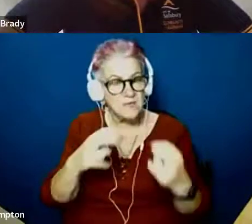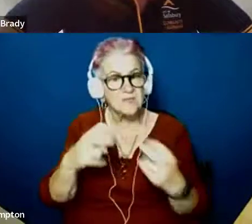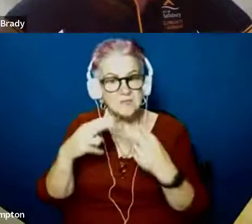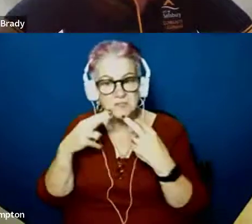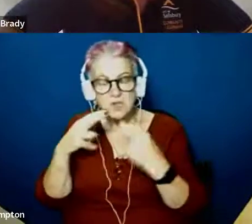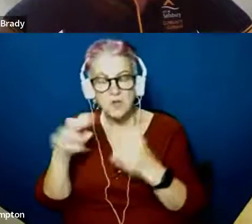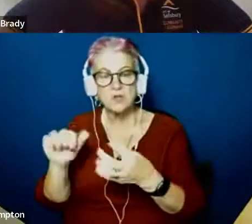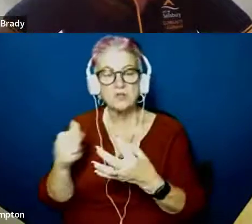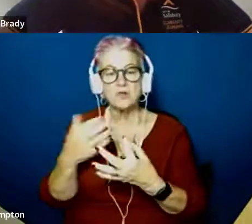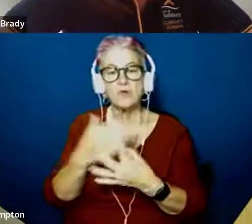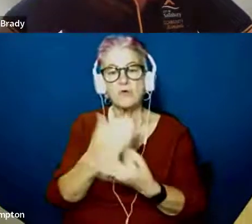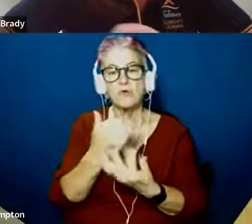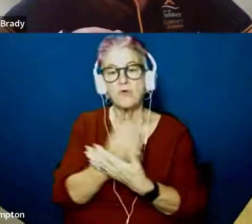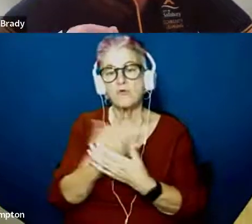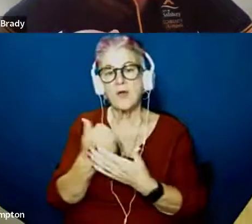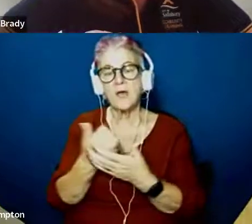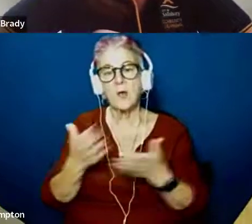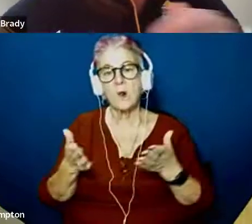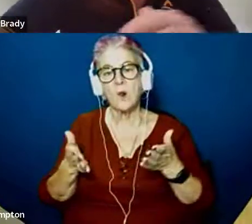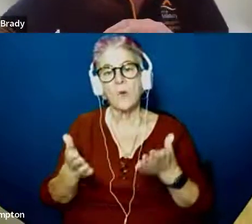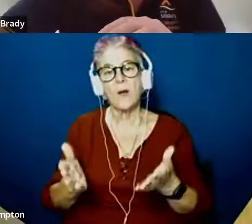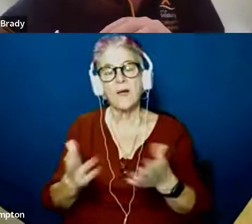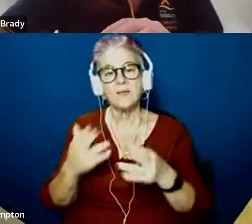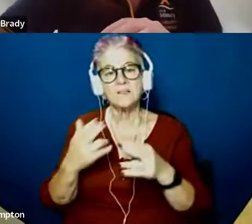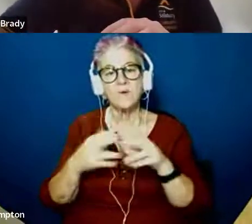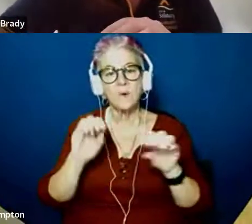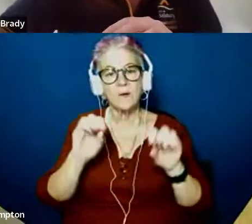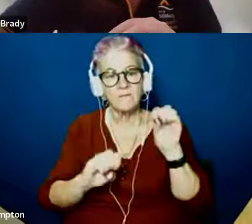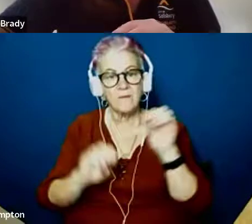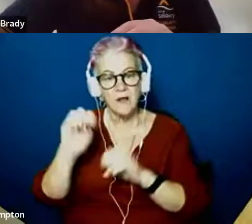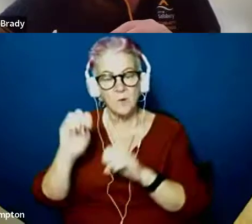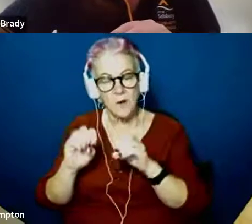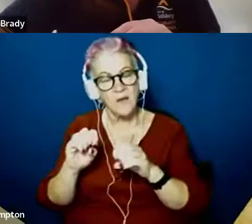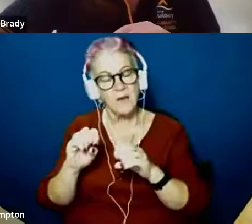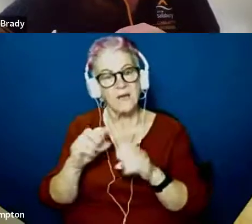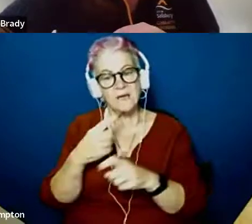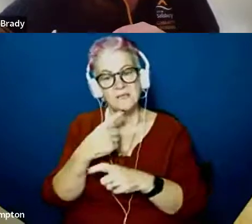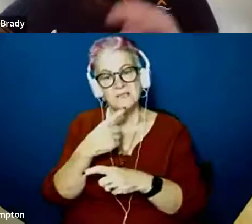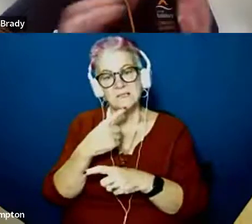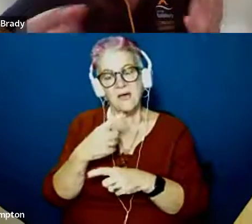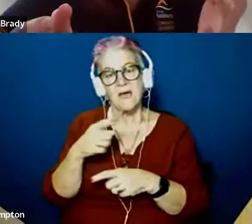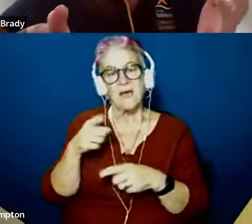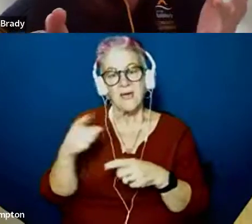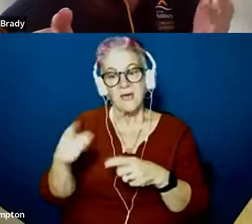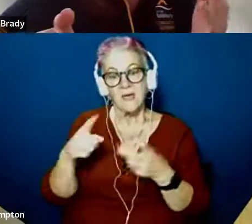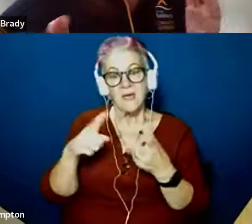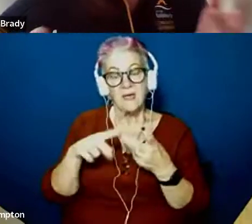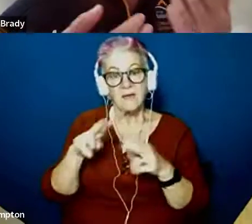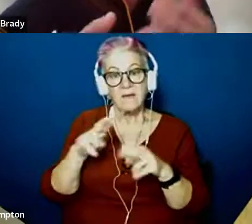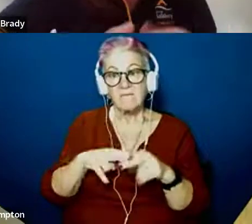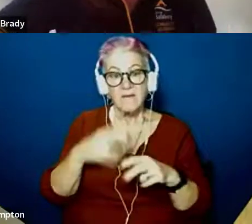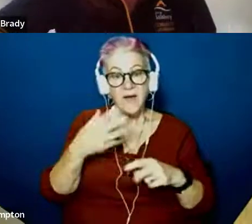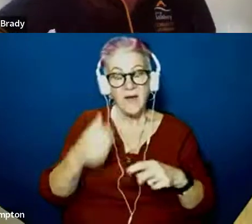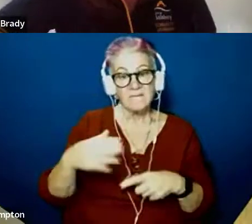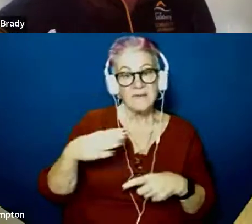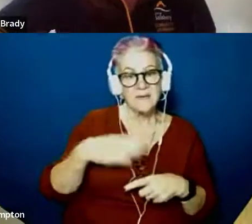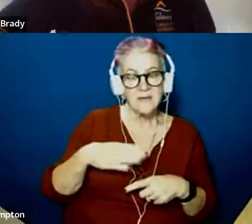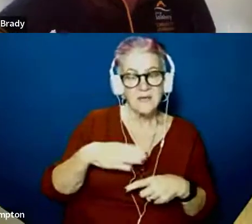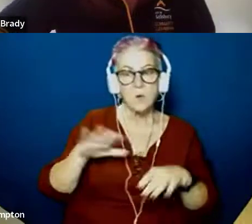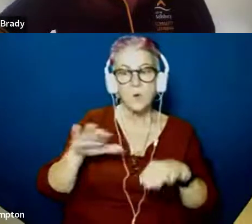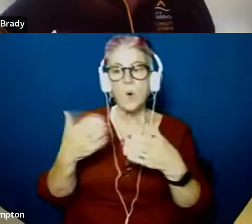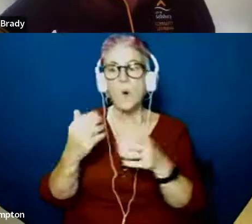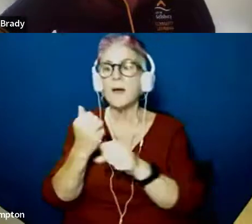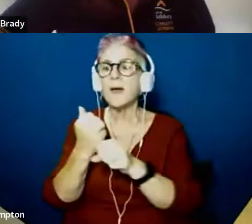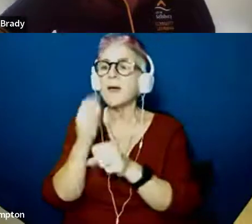regular means of evaluation, and treat it like it's a need or a gap. If it becomes a need or a gap, it will show within